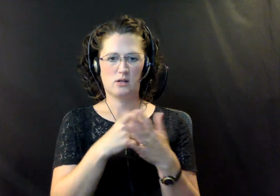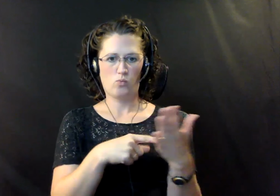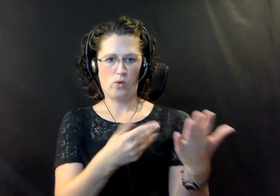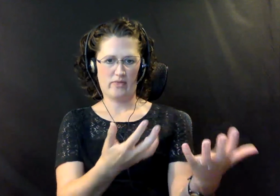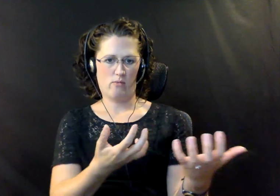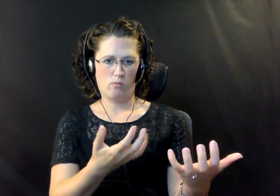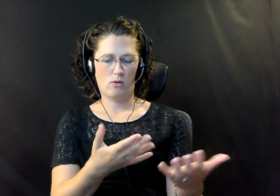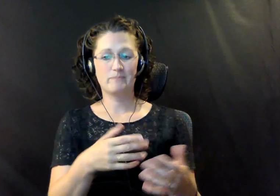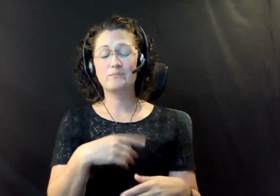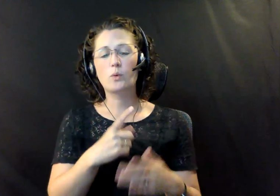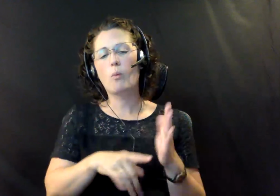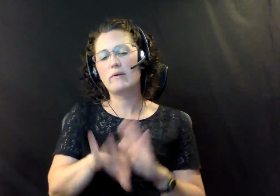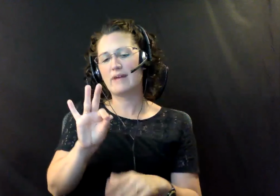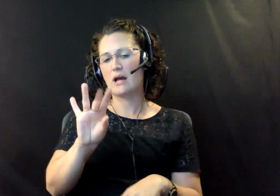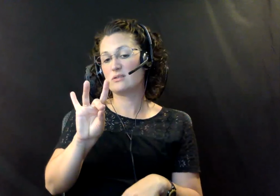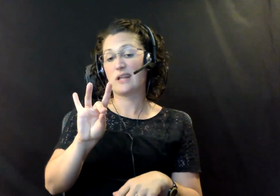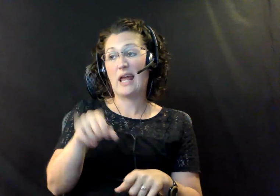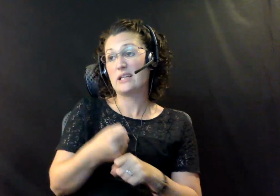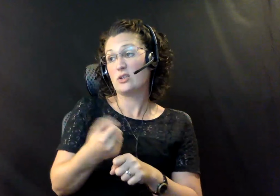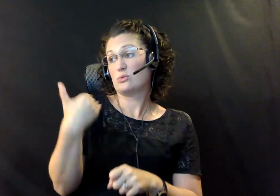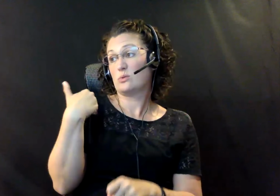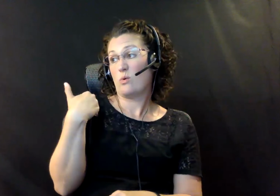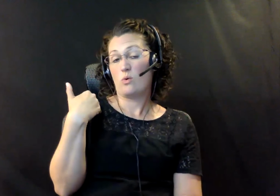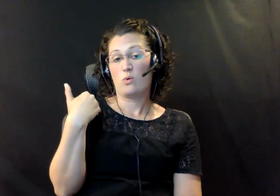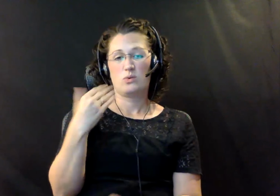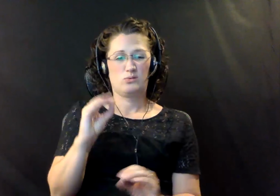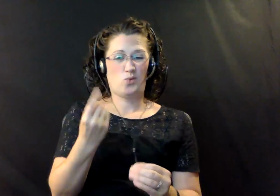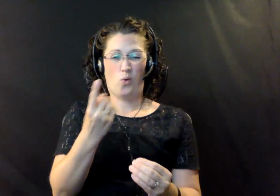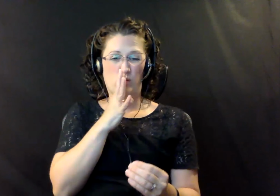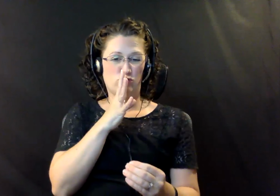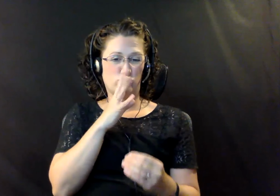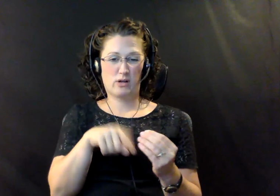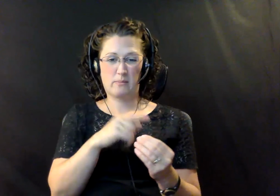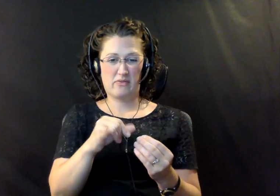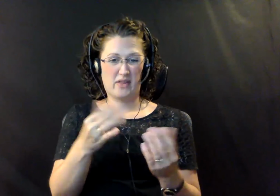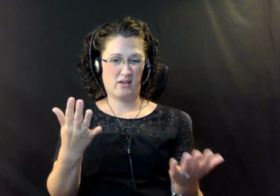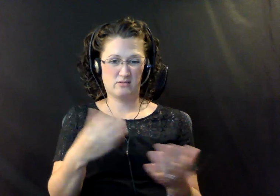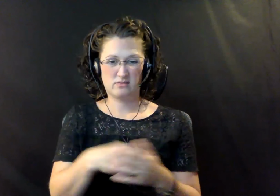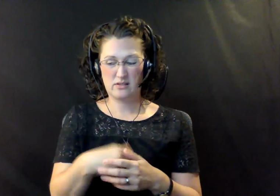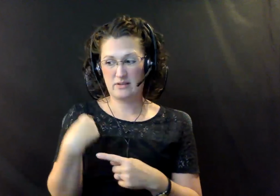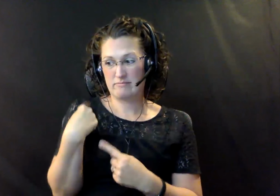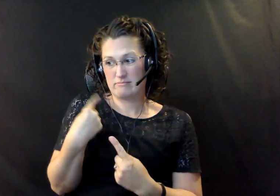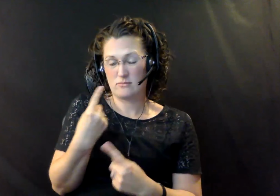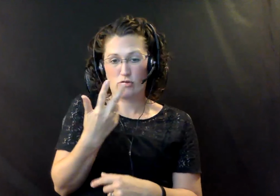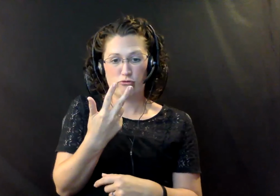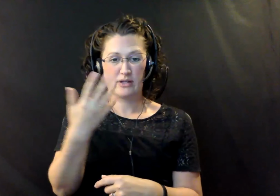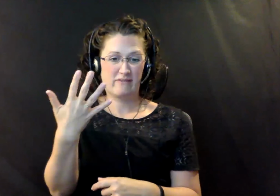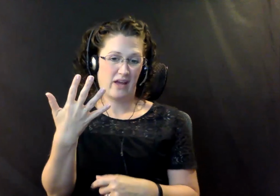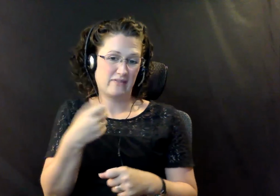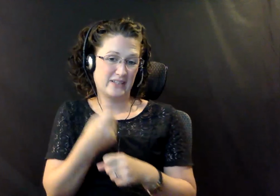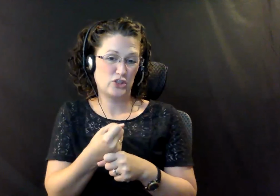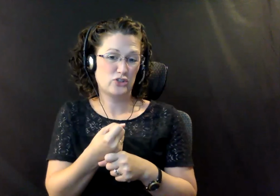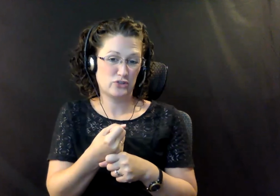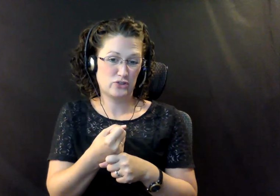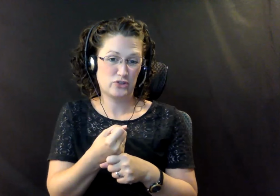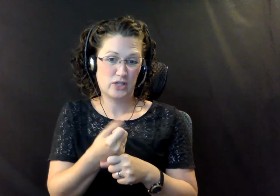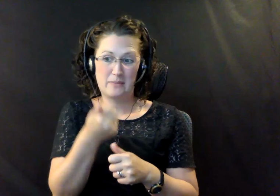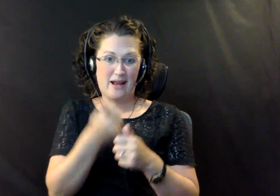8 years ago, nobody was really talking about that. In the last 3 to 5 years, almost every faculty that walks in the